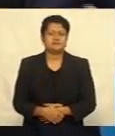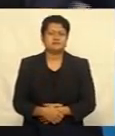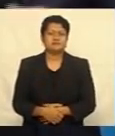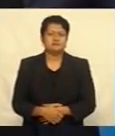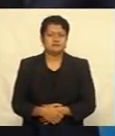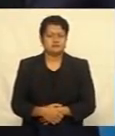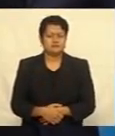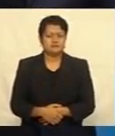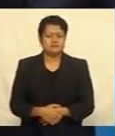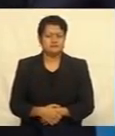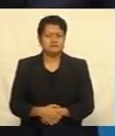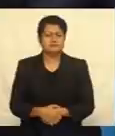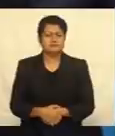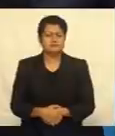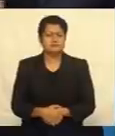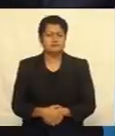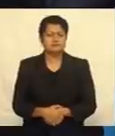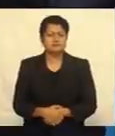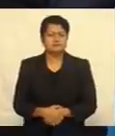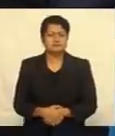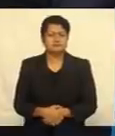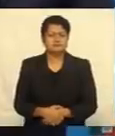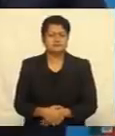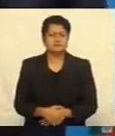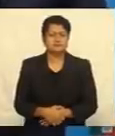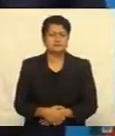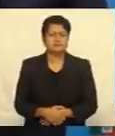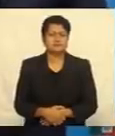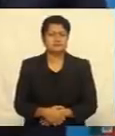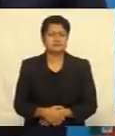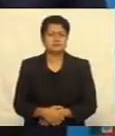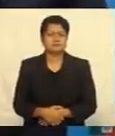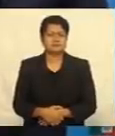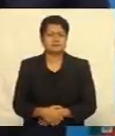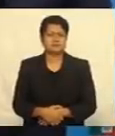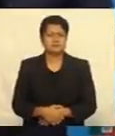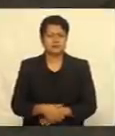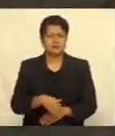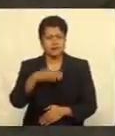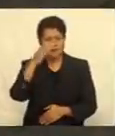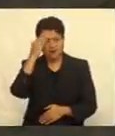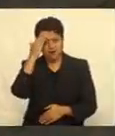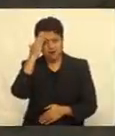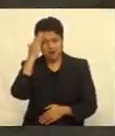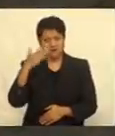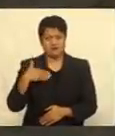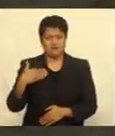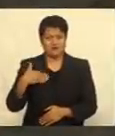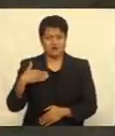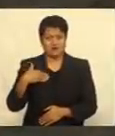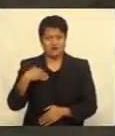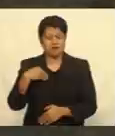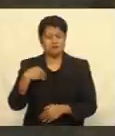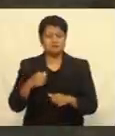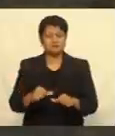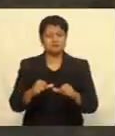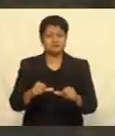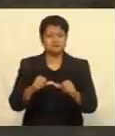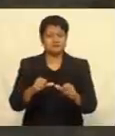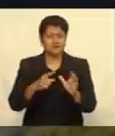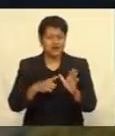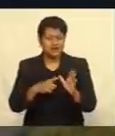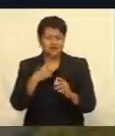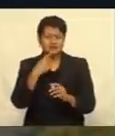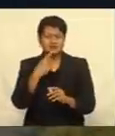turn out positive. That's an expectation that we all have. Head of Health Protection, Dr. Alisha Sahu Khan, outlines why there is a